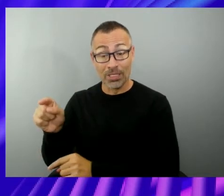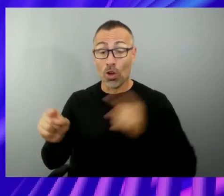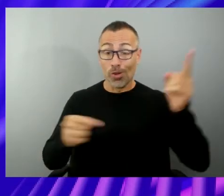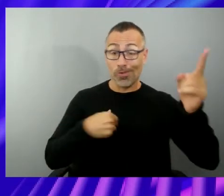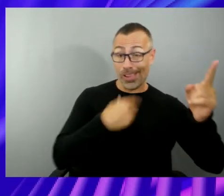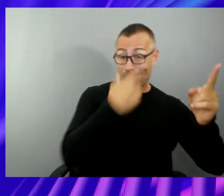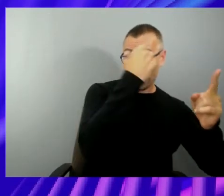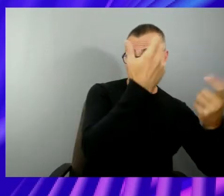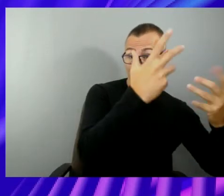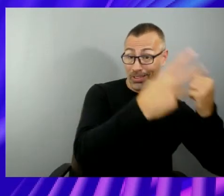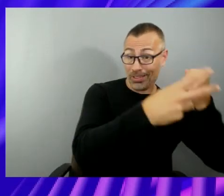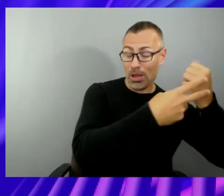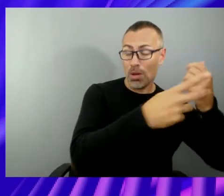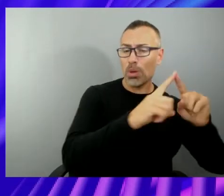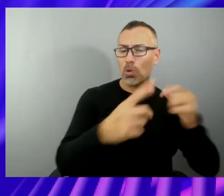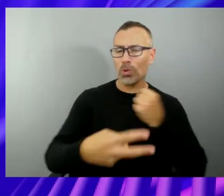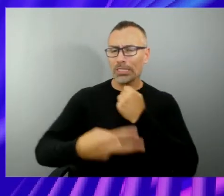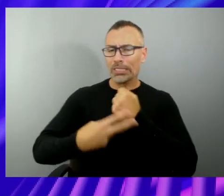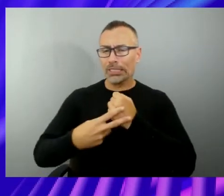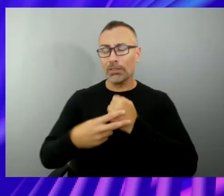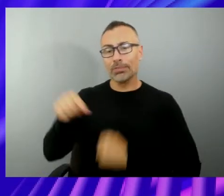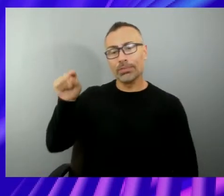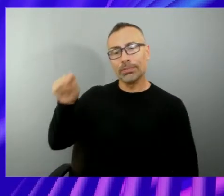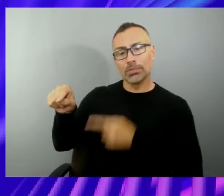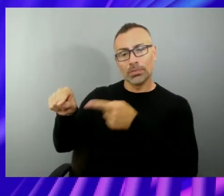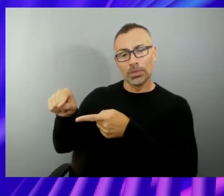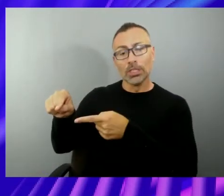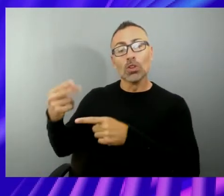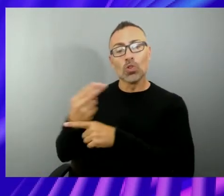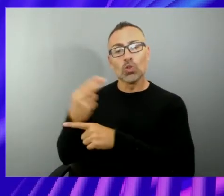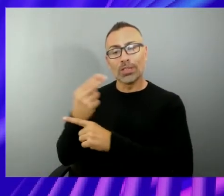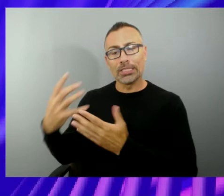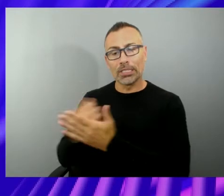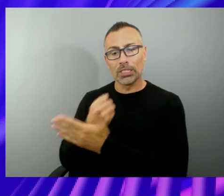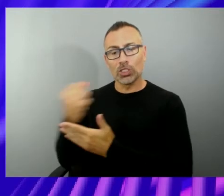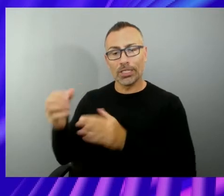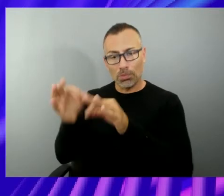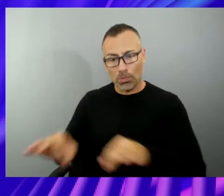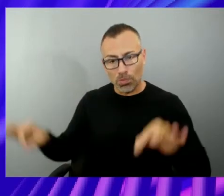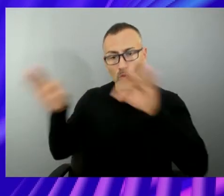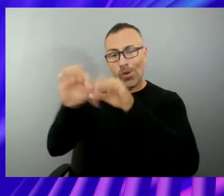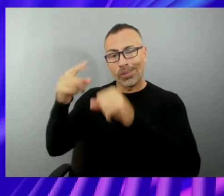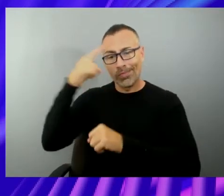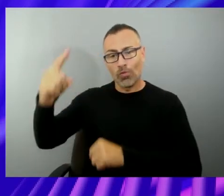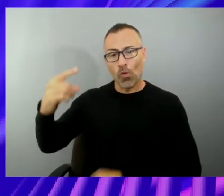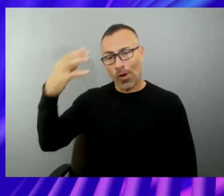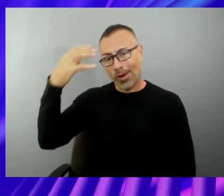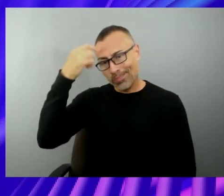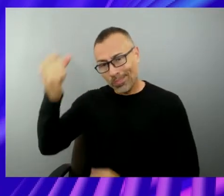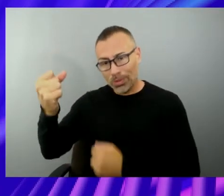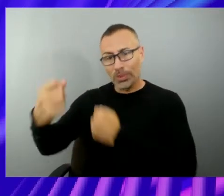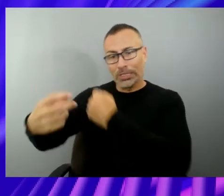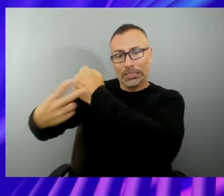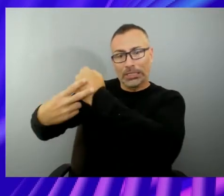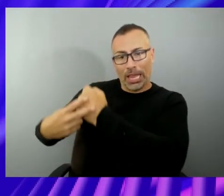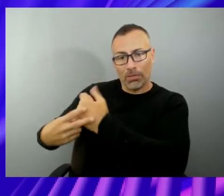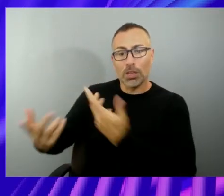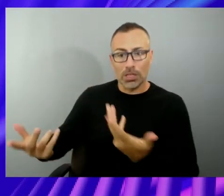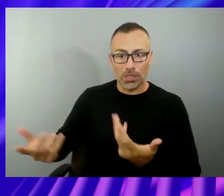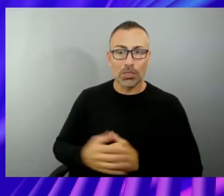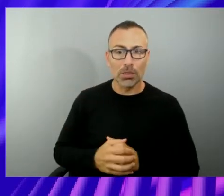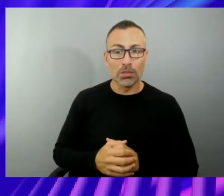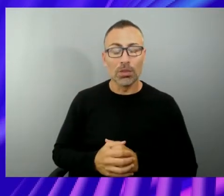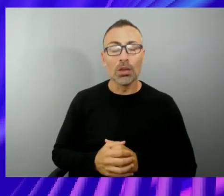saving techniques of SageMaker model parallel literally comes into play. Yeah, I mean, this sounds to me, not